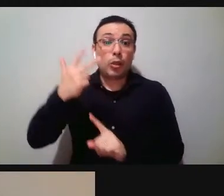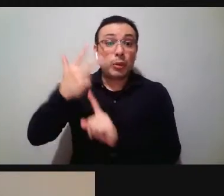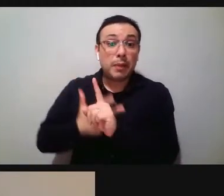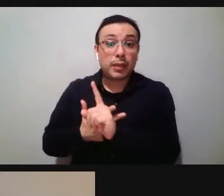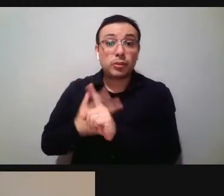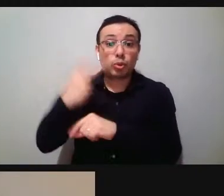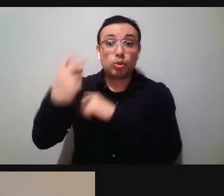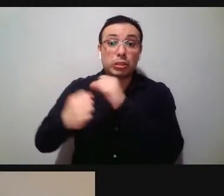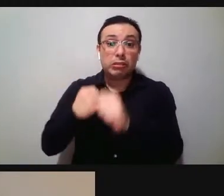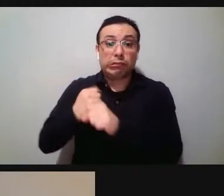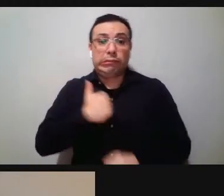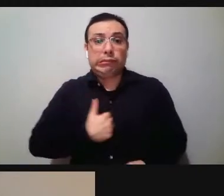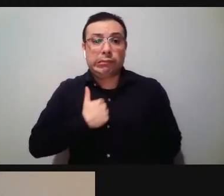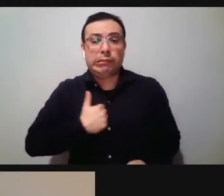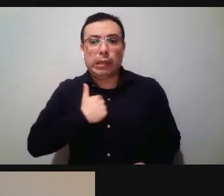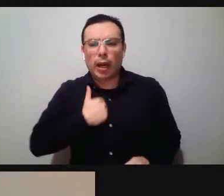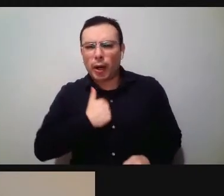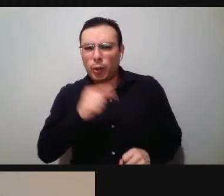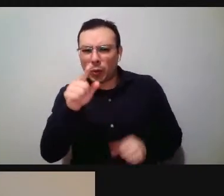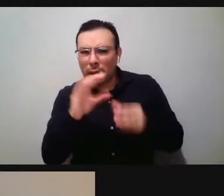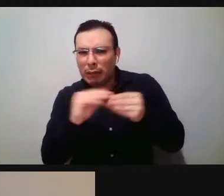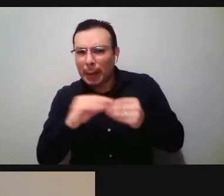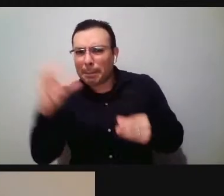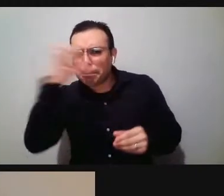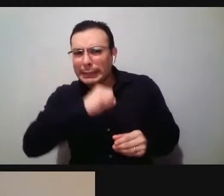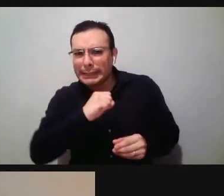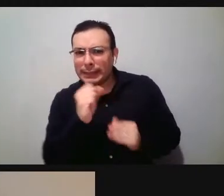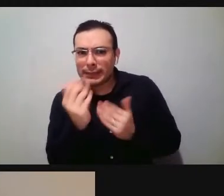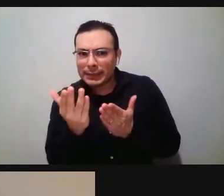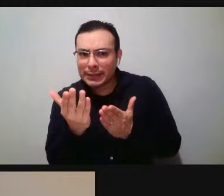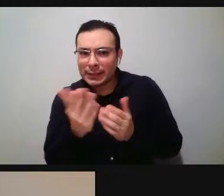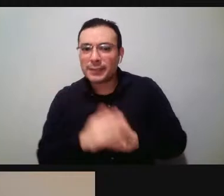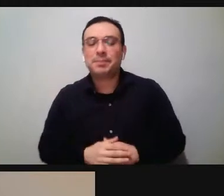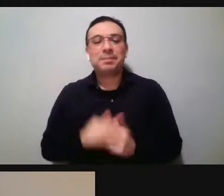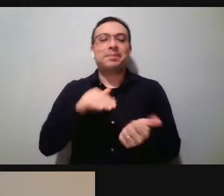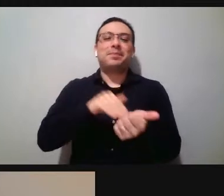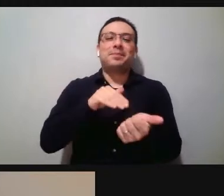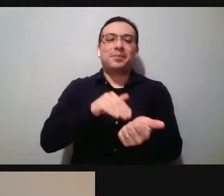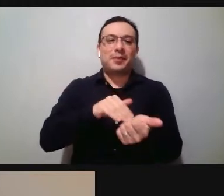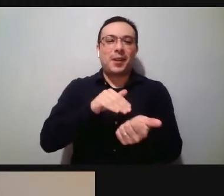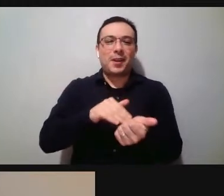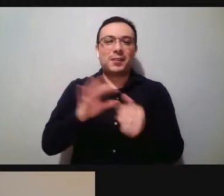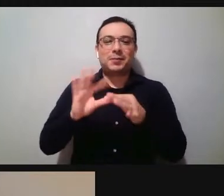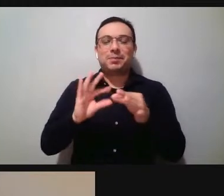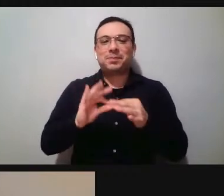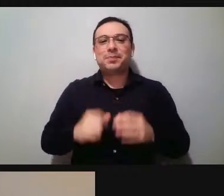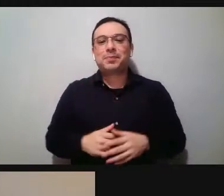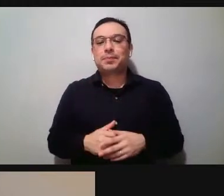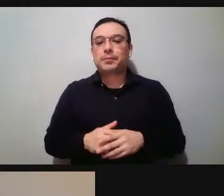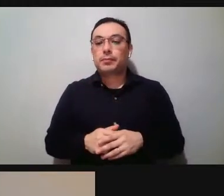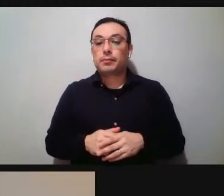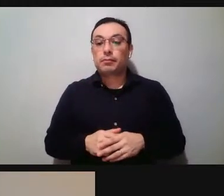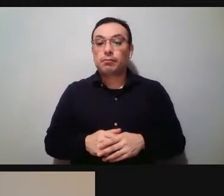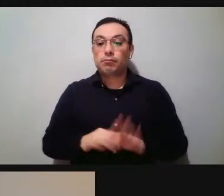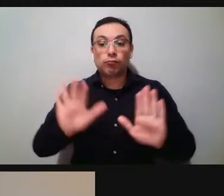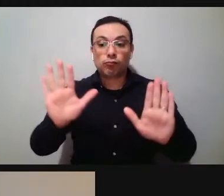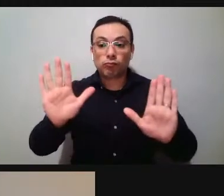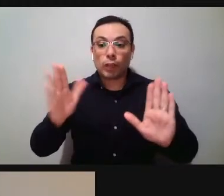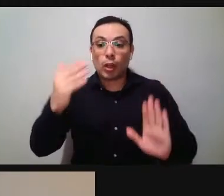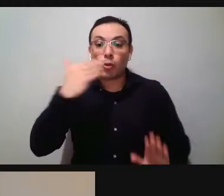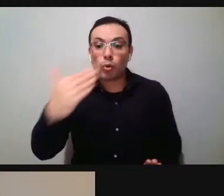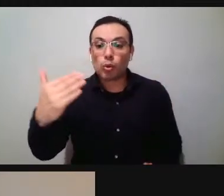missed this because they did have to walk away. I know you talked about this in your presentation as well. Yeah, but no, it's a good question. And, you know,